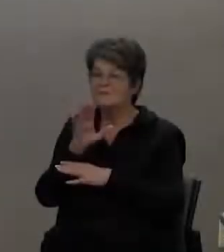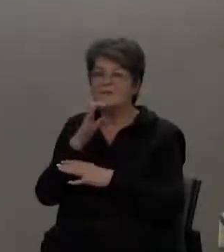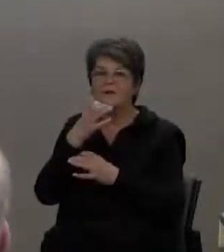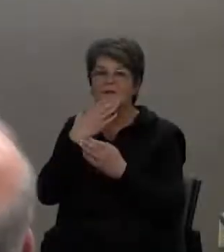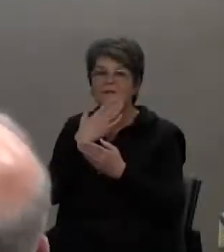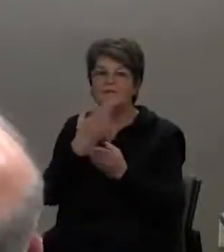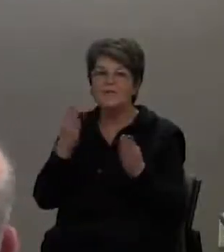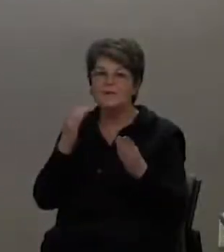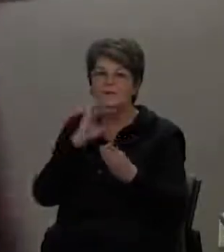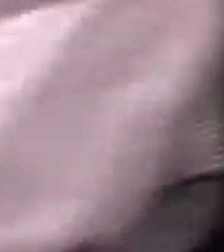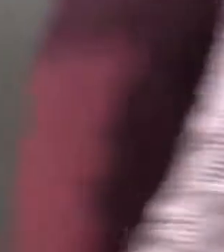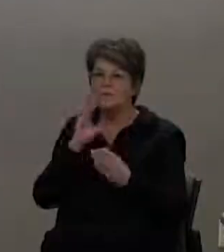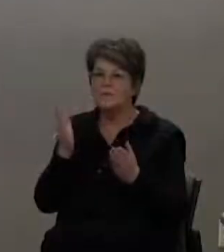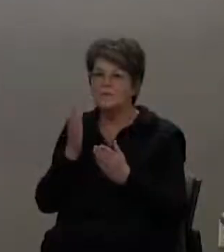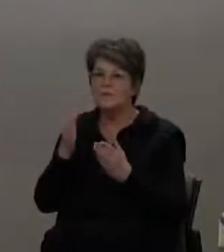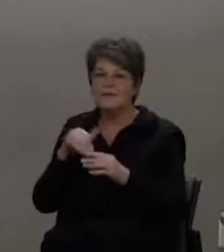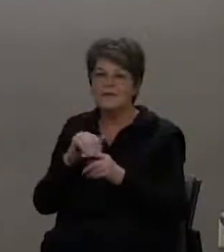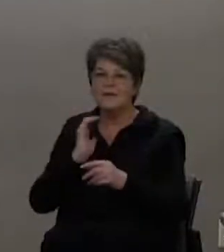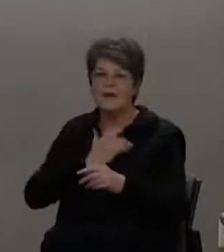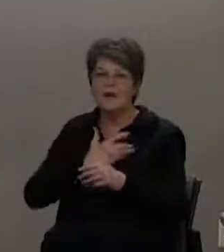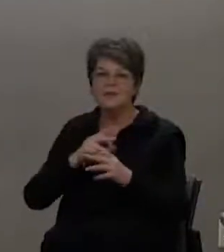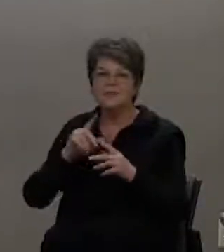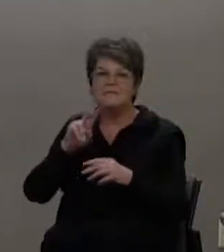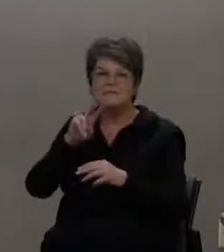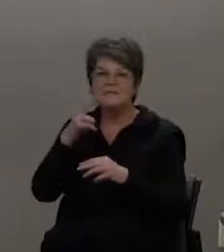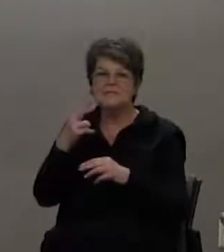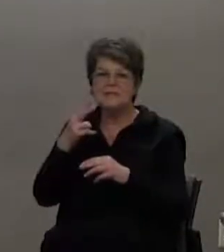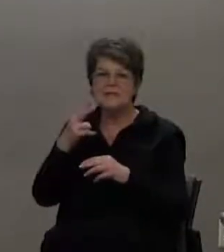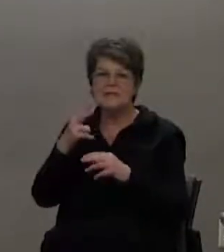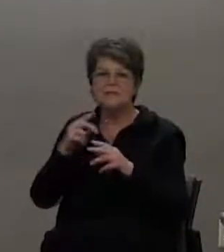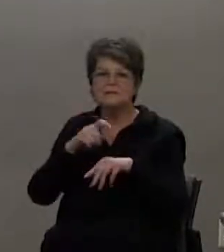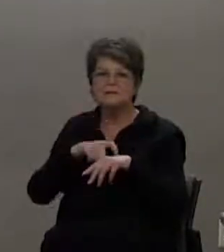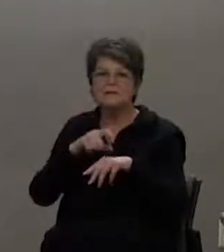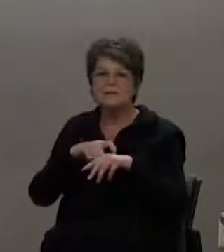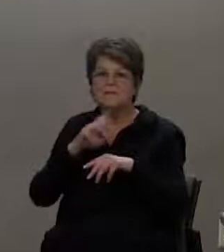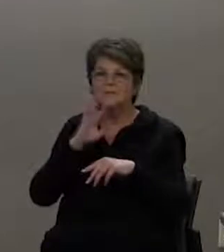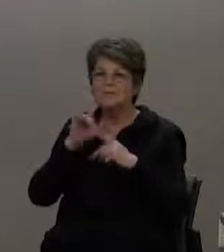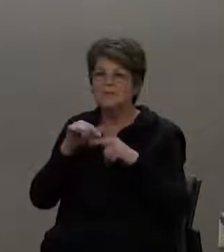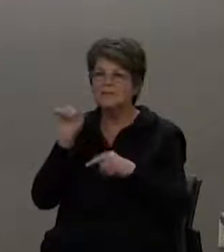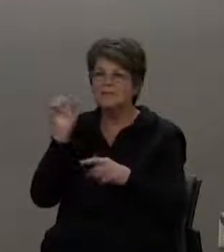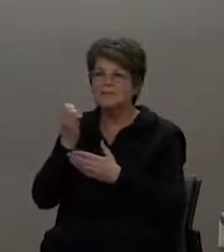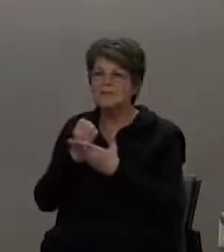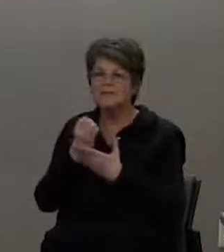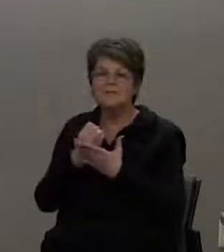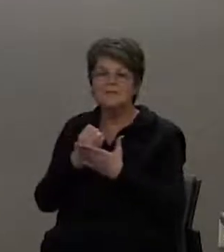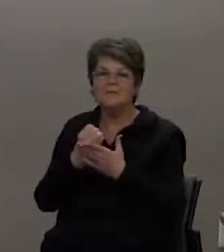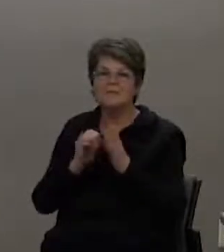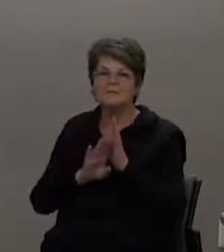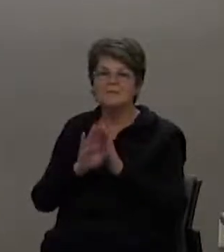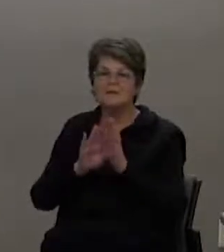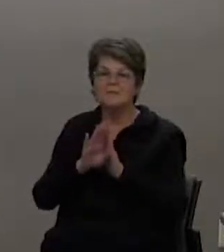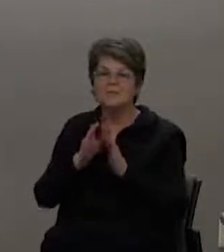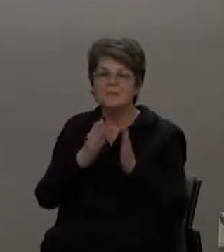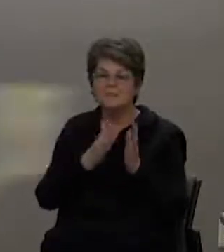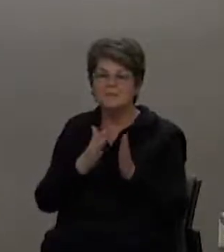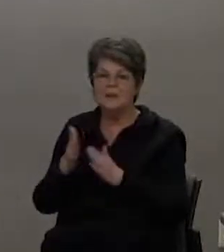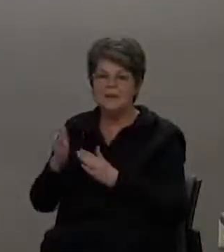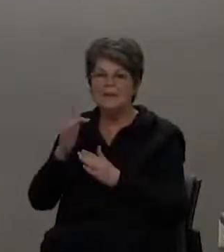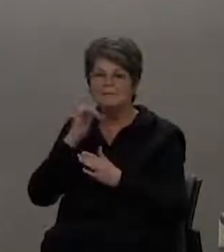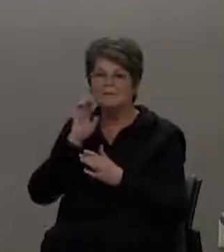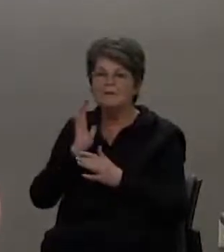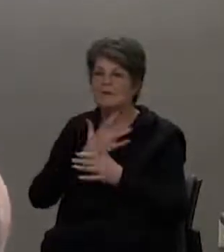I want to thank you for being here in our second installment talking about the Strategic Economic Development Plan for the Danville County Economic Development